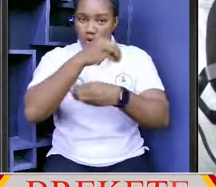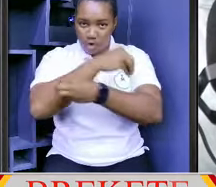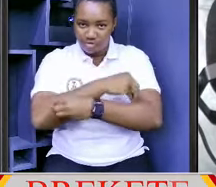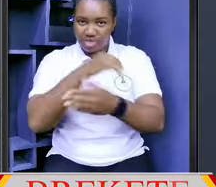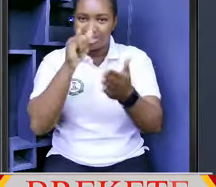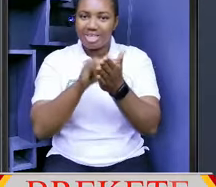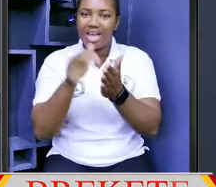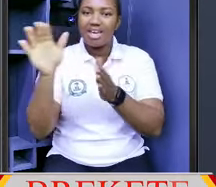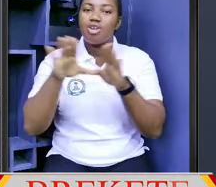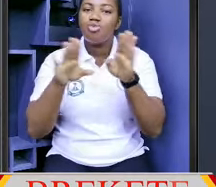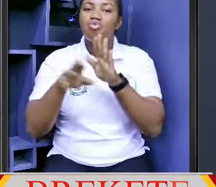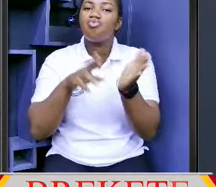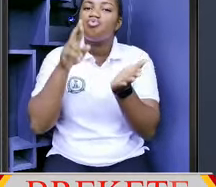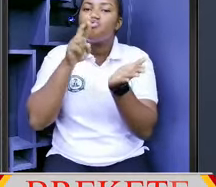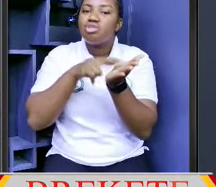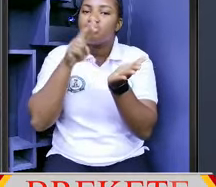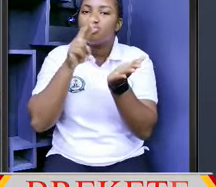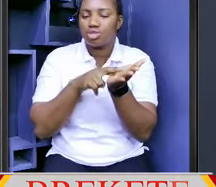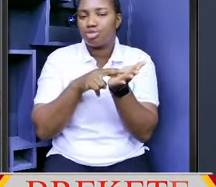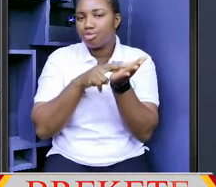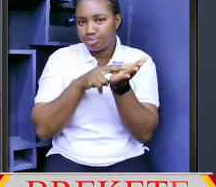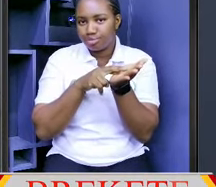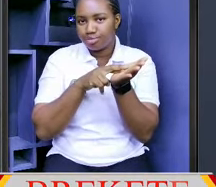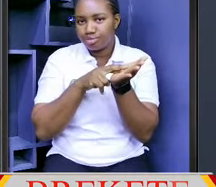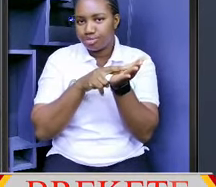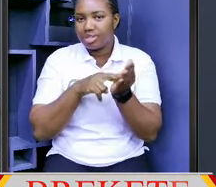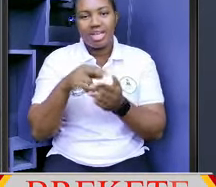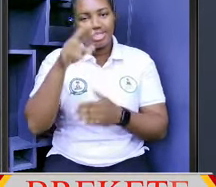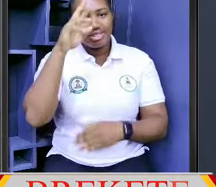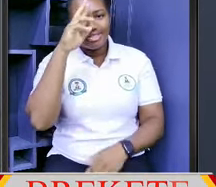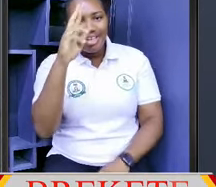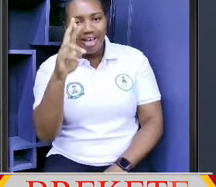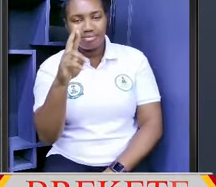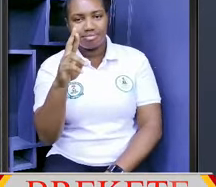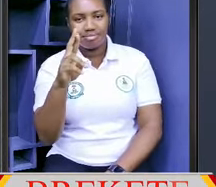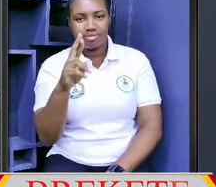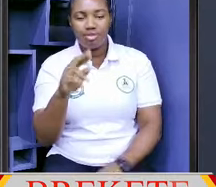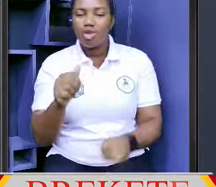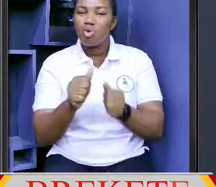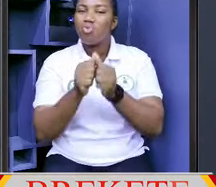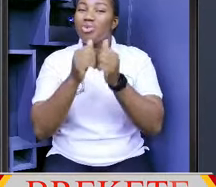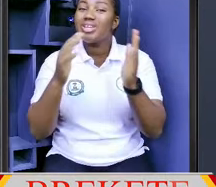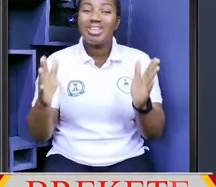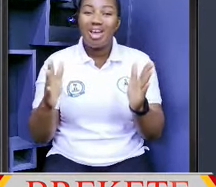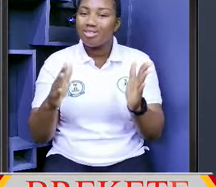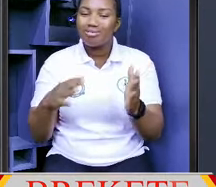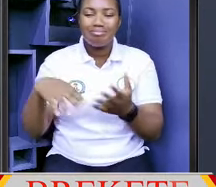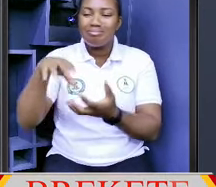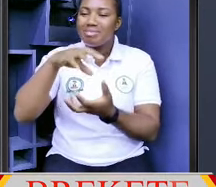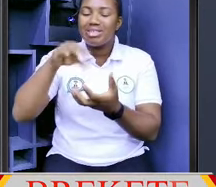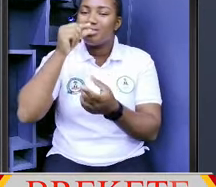any registration. Yes, sir. Sir, without mincing words,